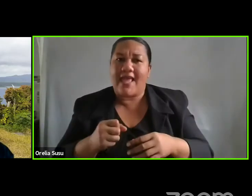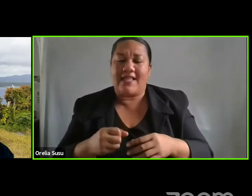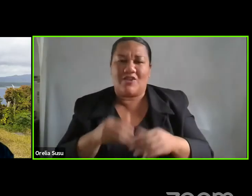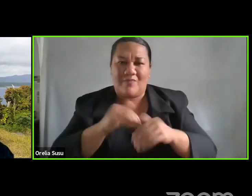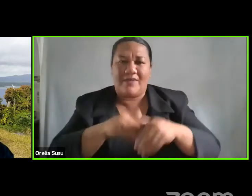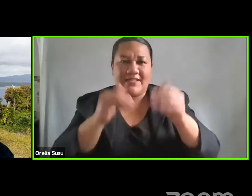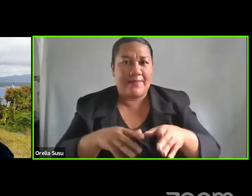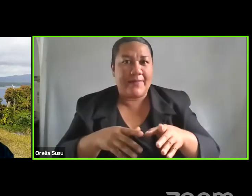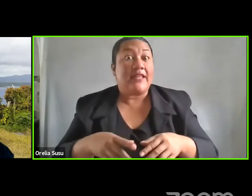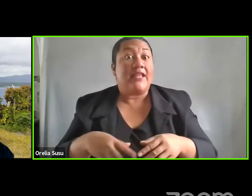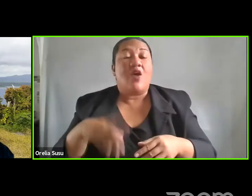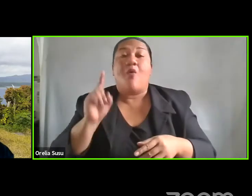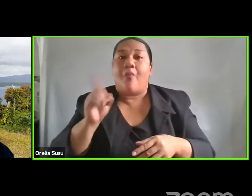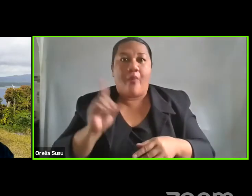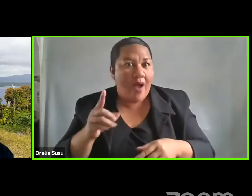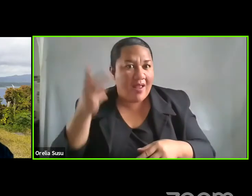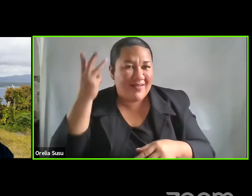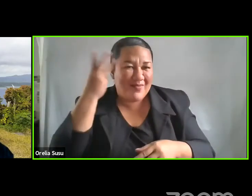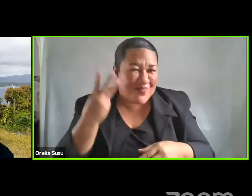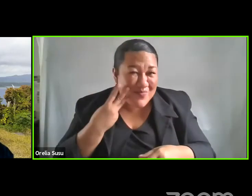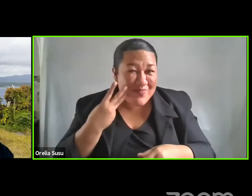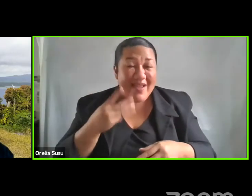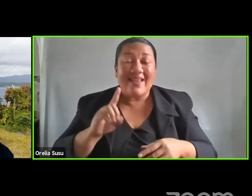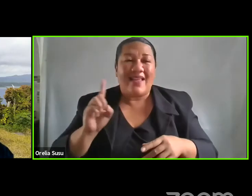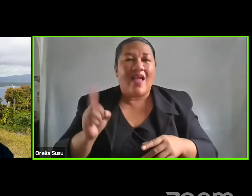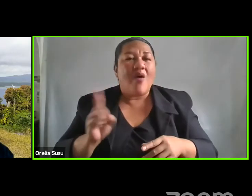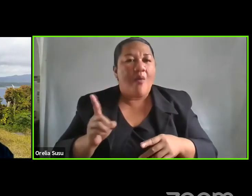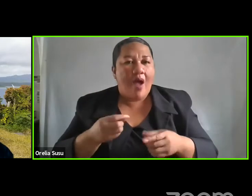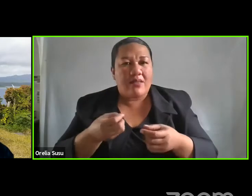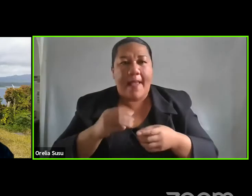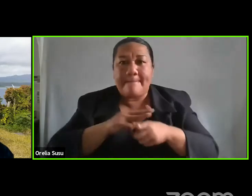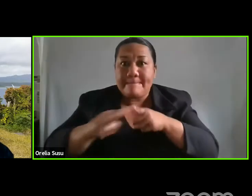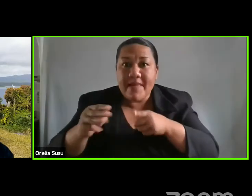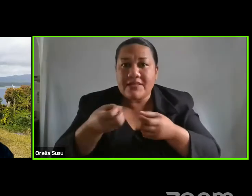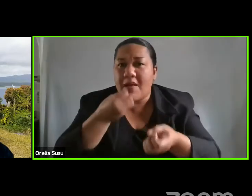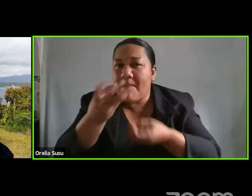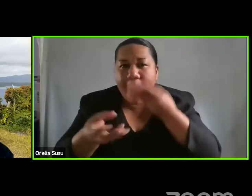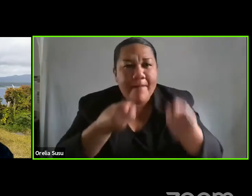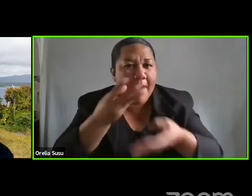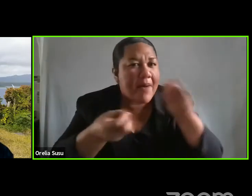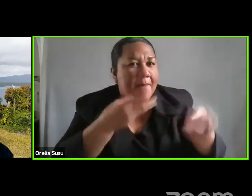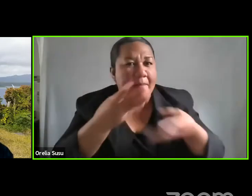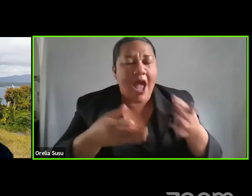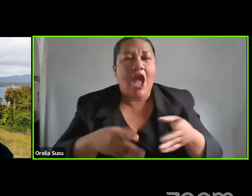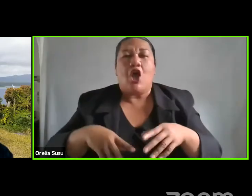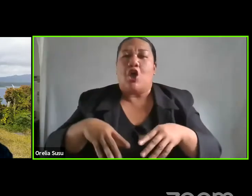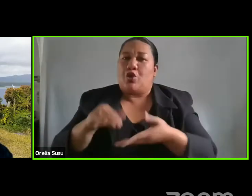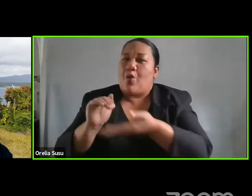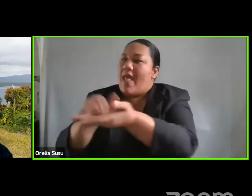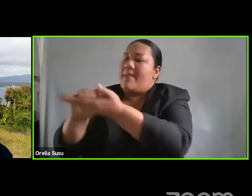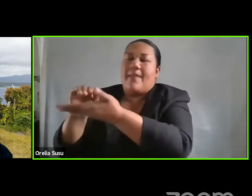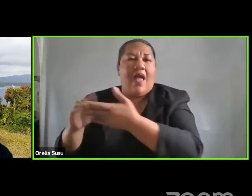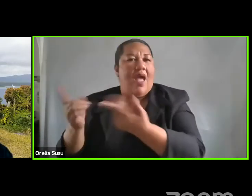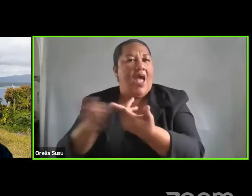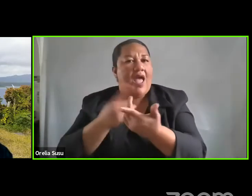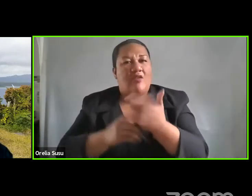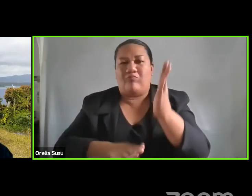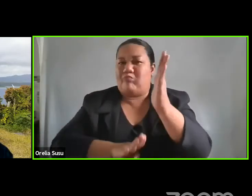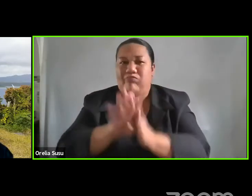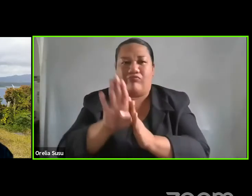message through chants and play chats which created the space for them to thrive and practice being open authentically that gives them the